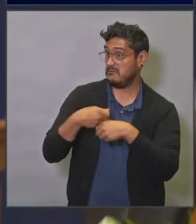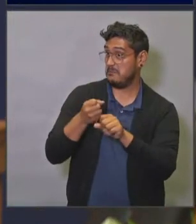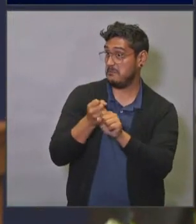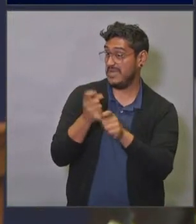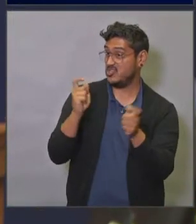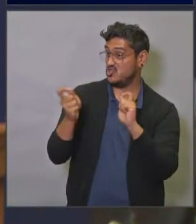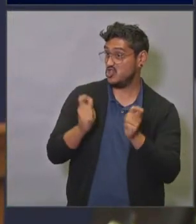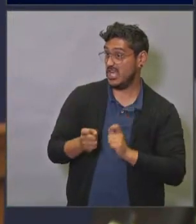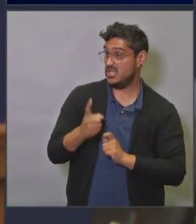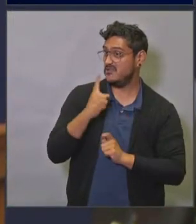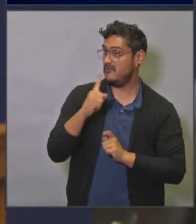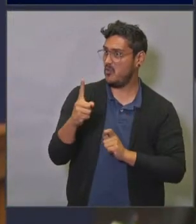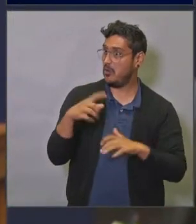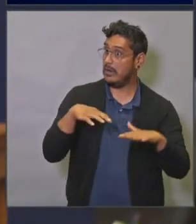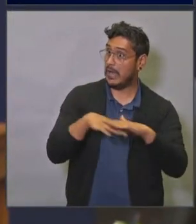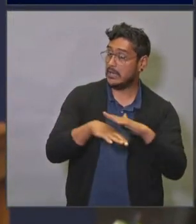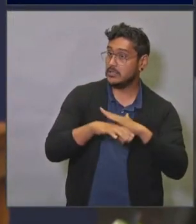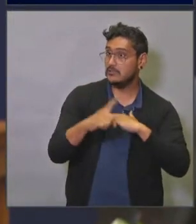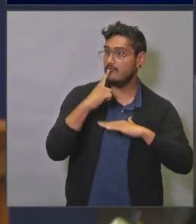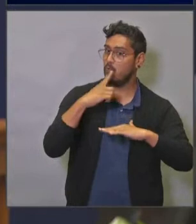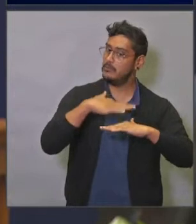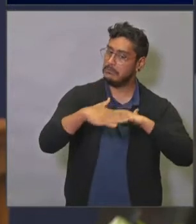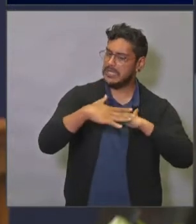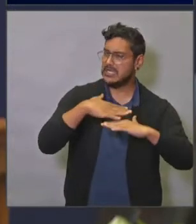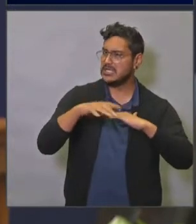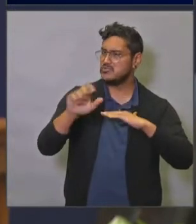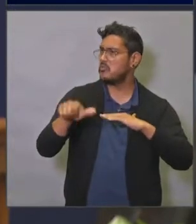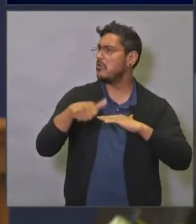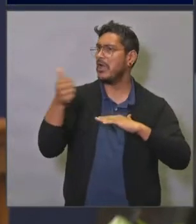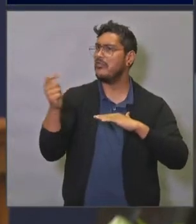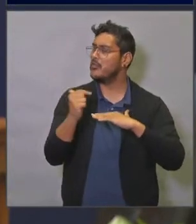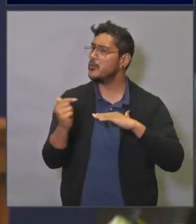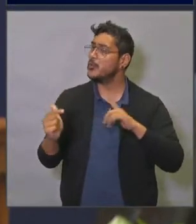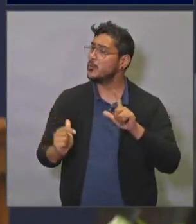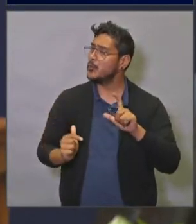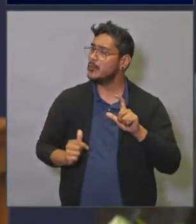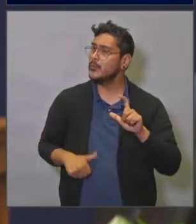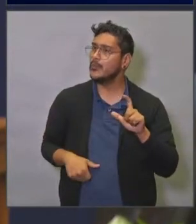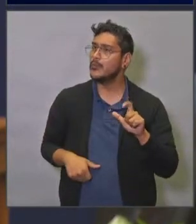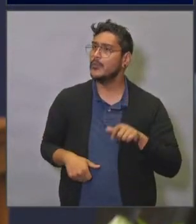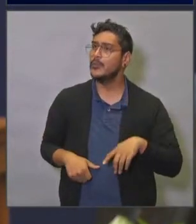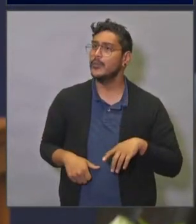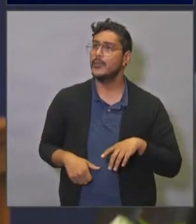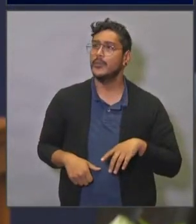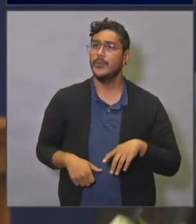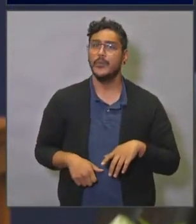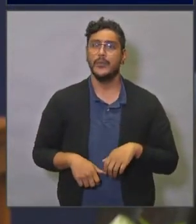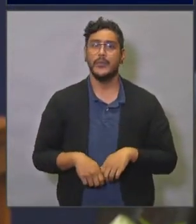week in regards to beach access or other outdoor activities. Good question. Dr. Davis? Yeah.